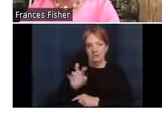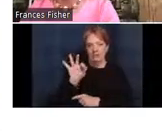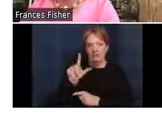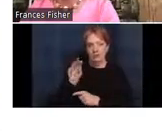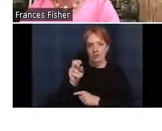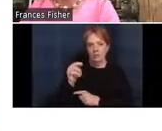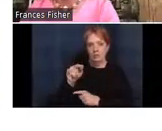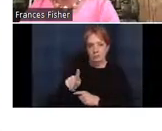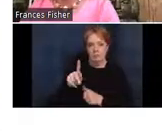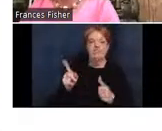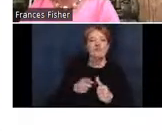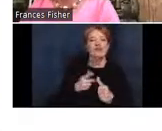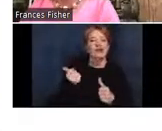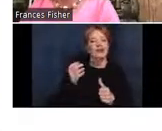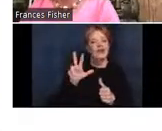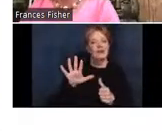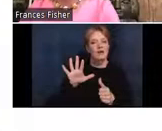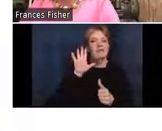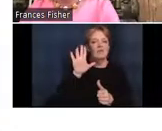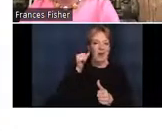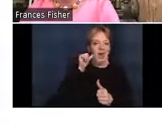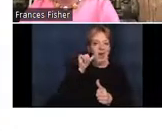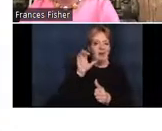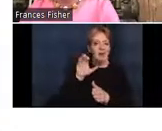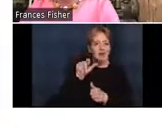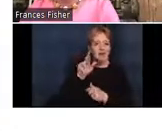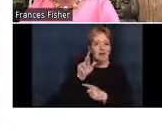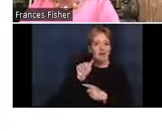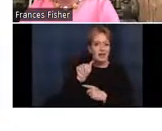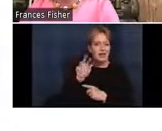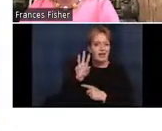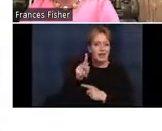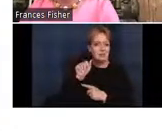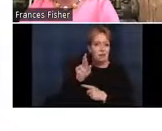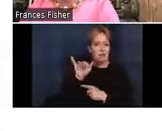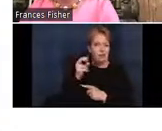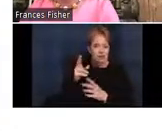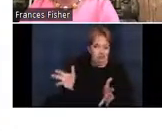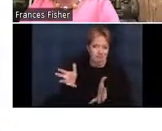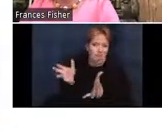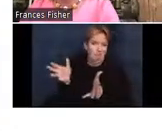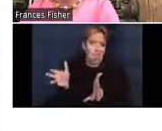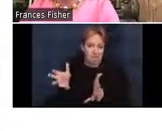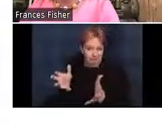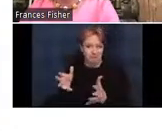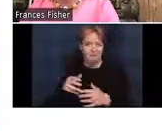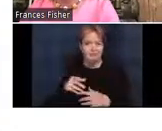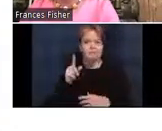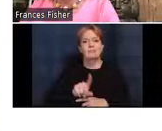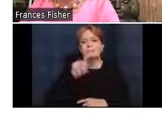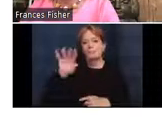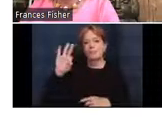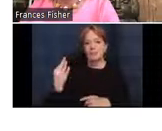urging of her aunt, Clara Weaver Parrish, who was a great influence in her life, as we discussed. This time she went to France to